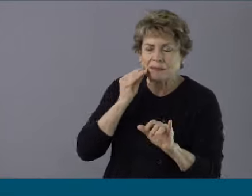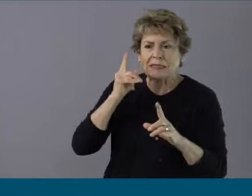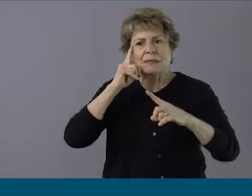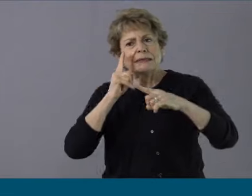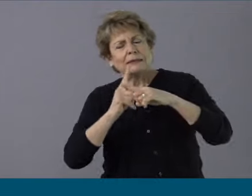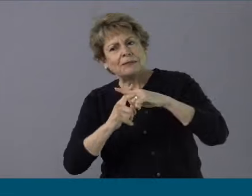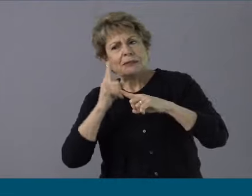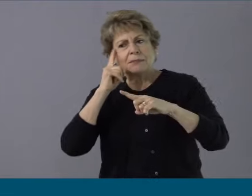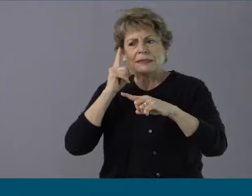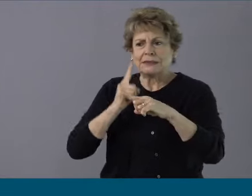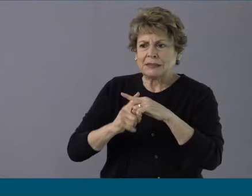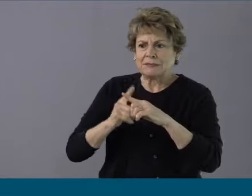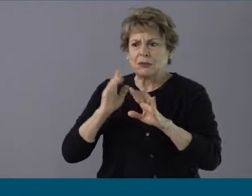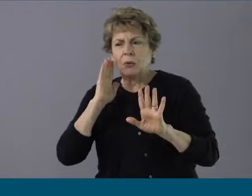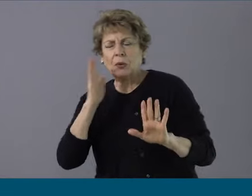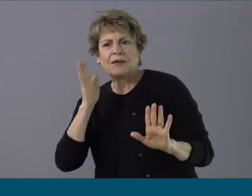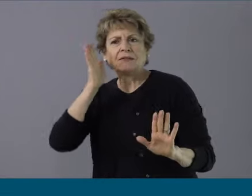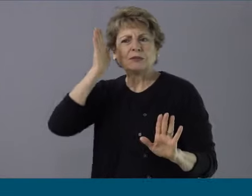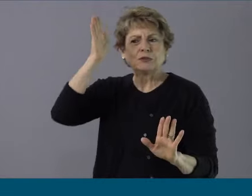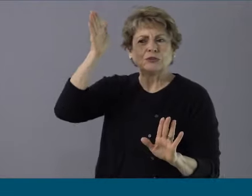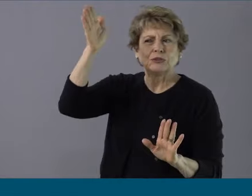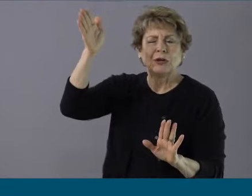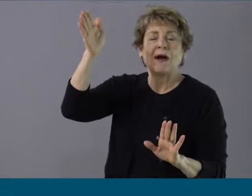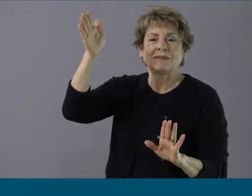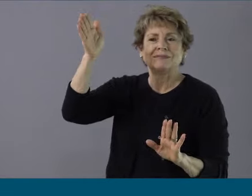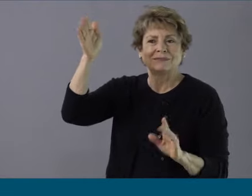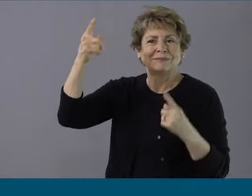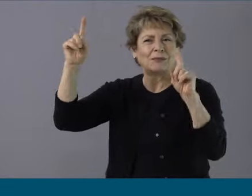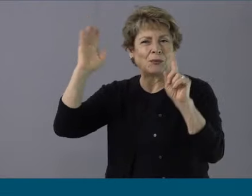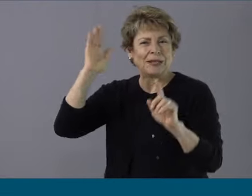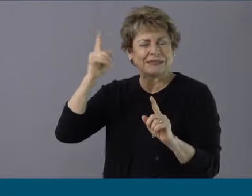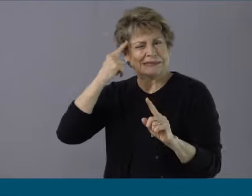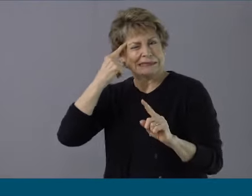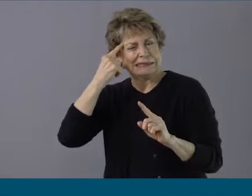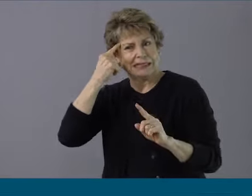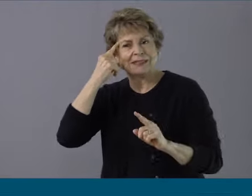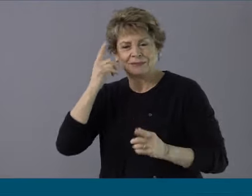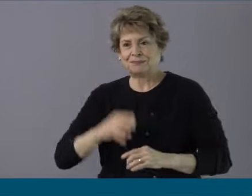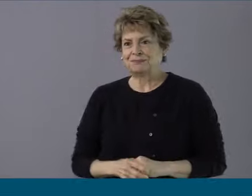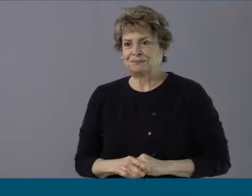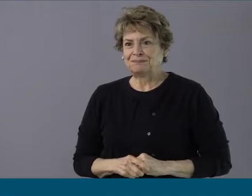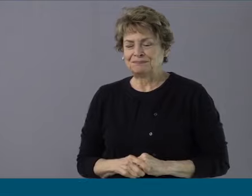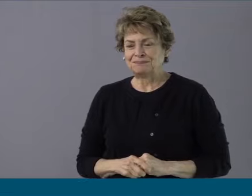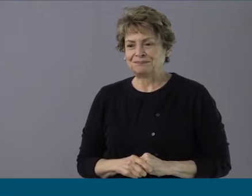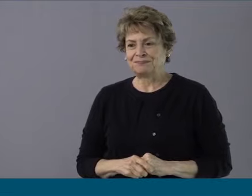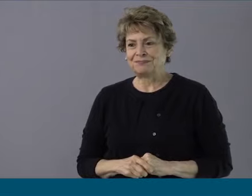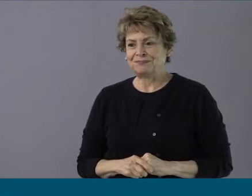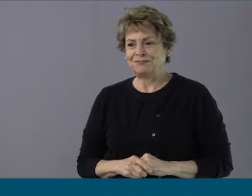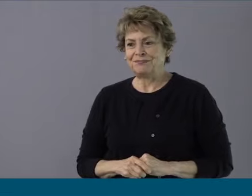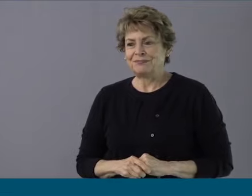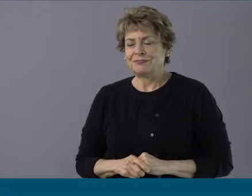Arizona. We do look at other national outlets in terms of what's happening. This is the New York Times showing